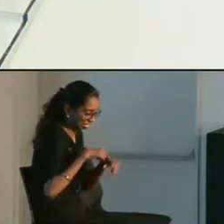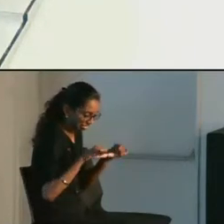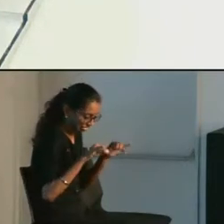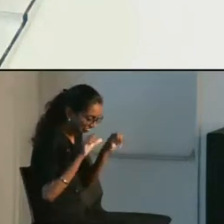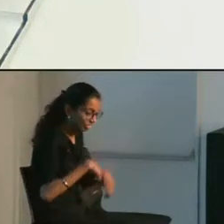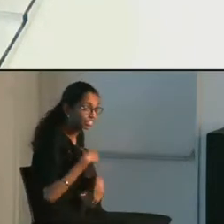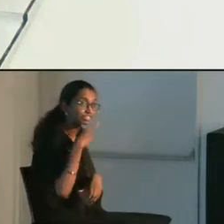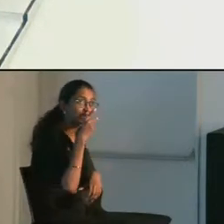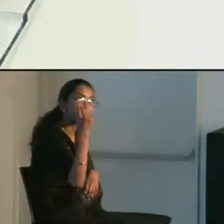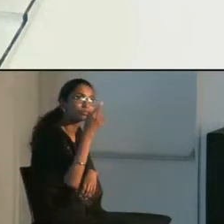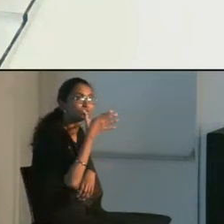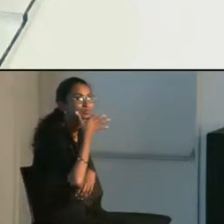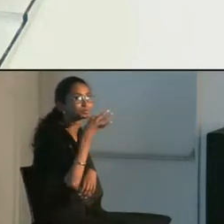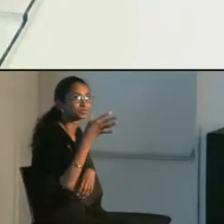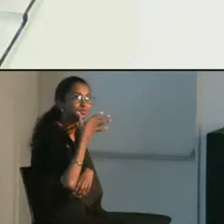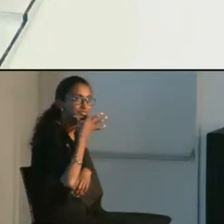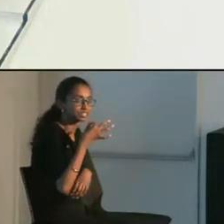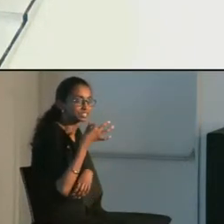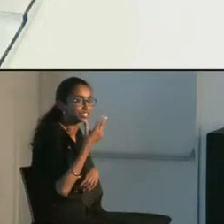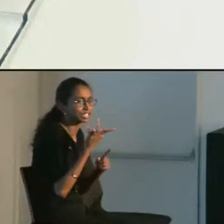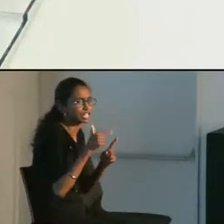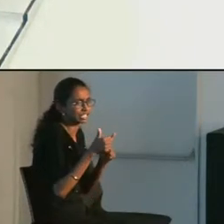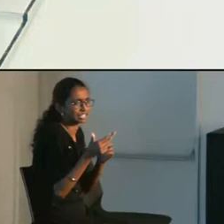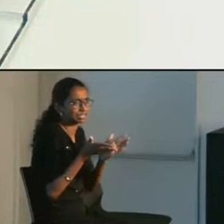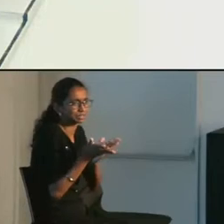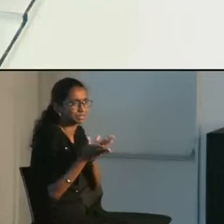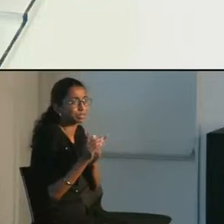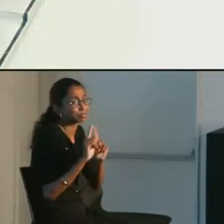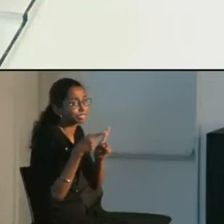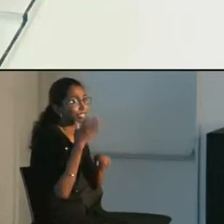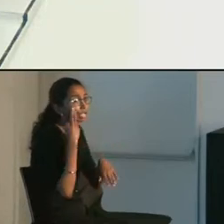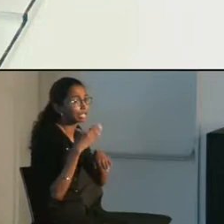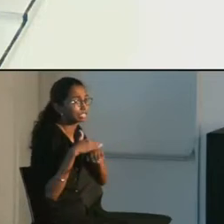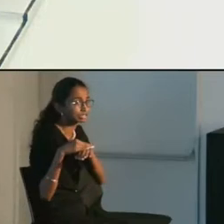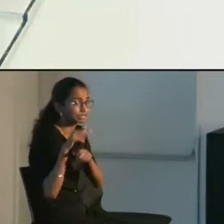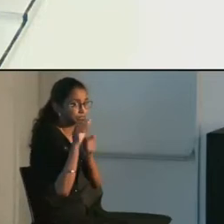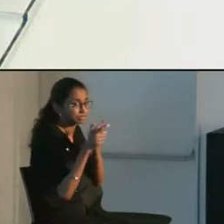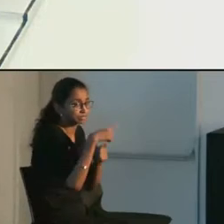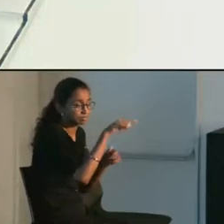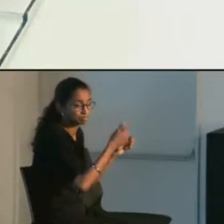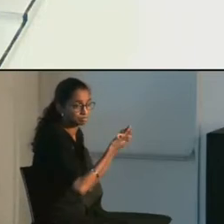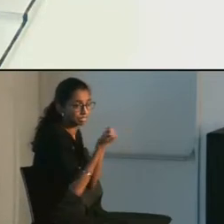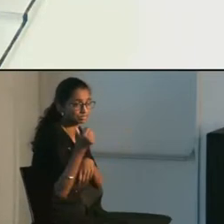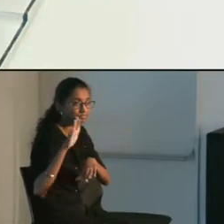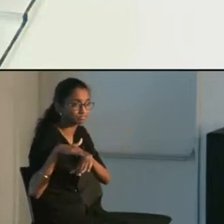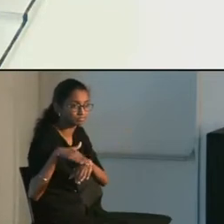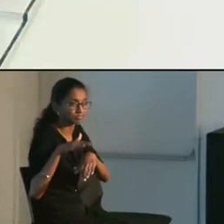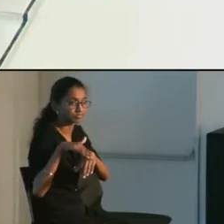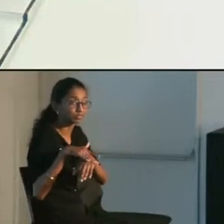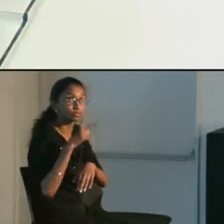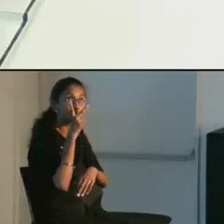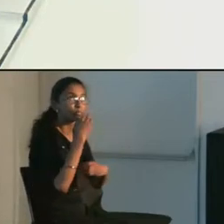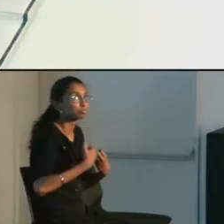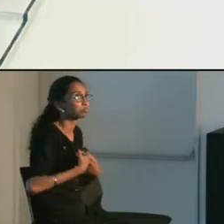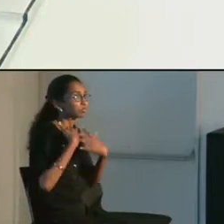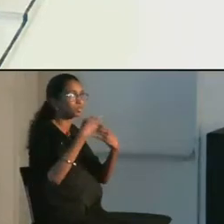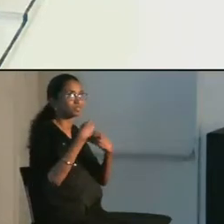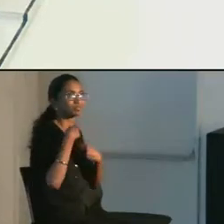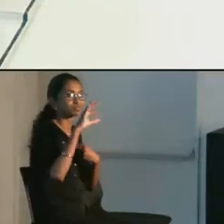or either ways. And the experience of people coming back to you and saying, you know, this inspires me,